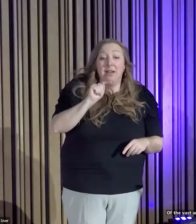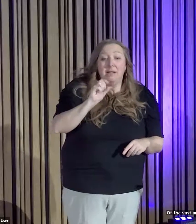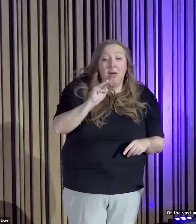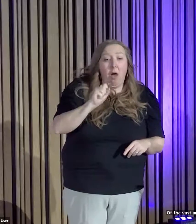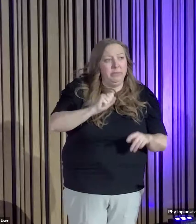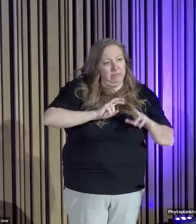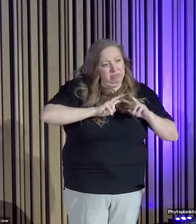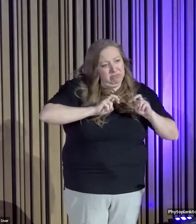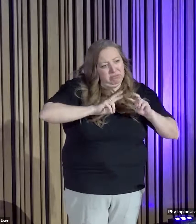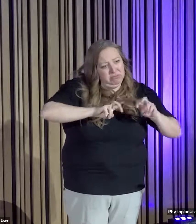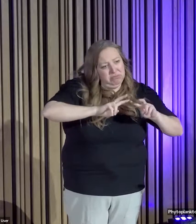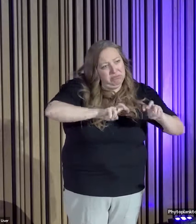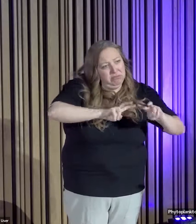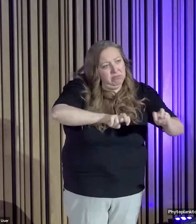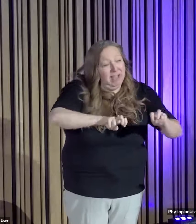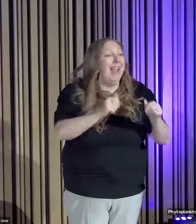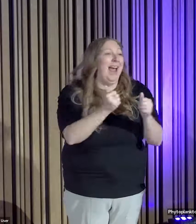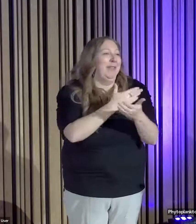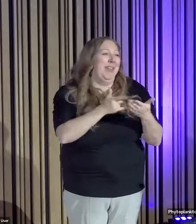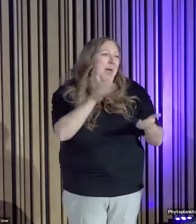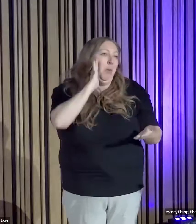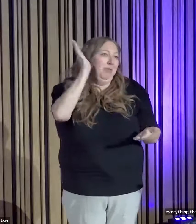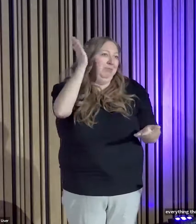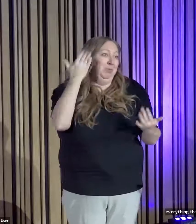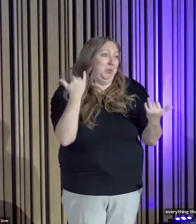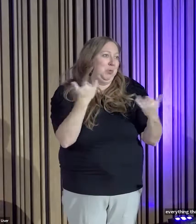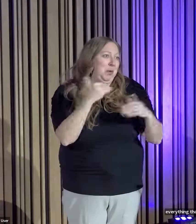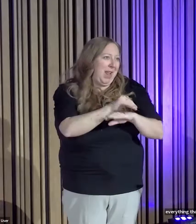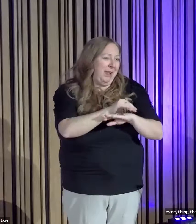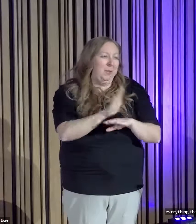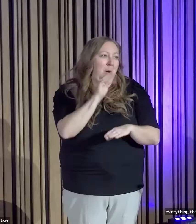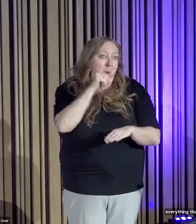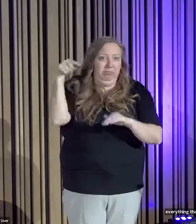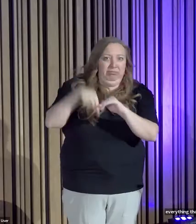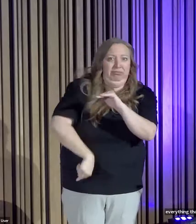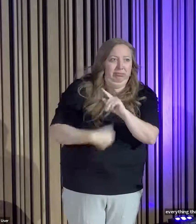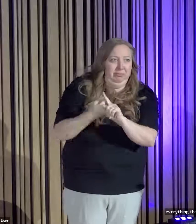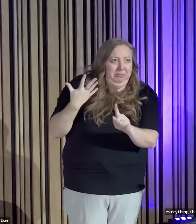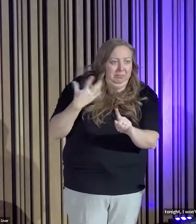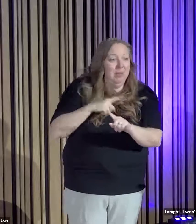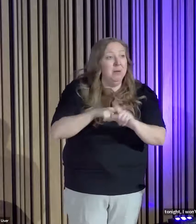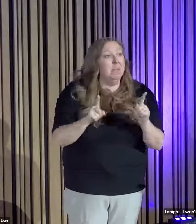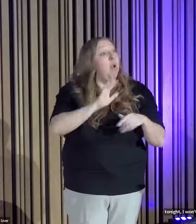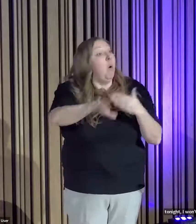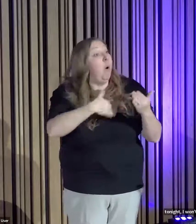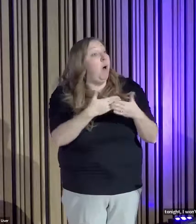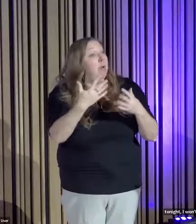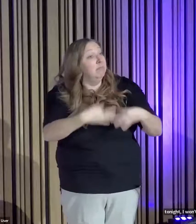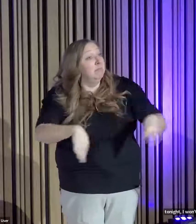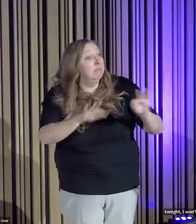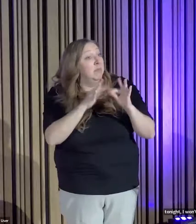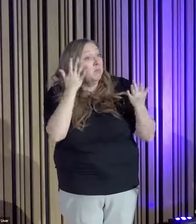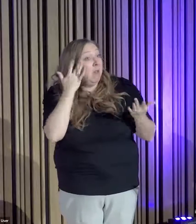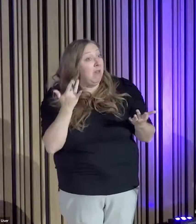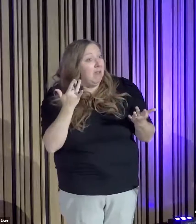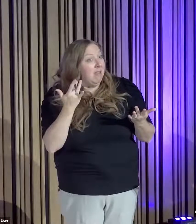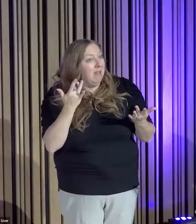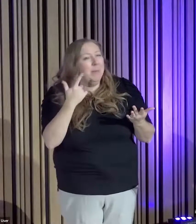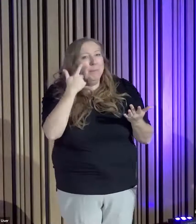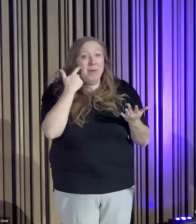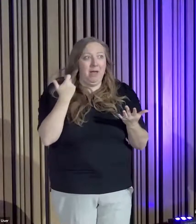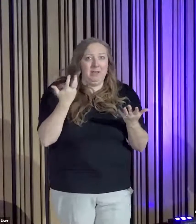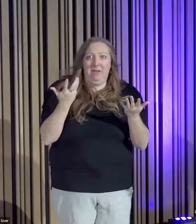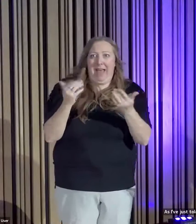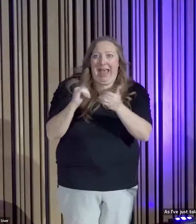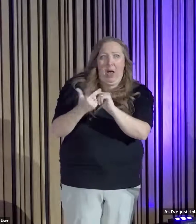tonight, and I won't go into detail, but this kind of study is extremely important, as I've just told you, because of the level of what it does for